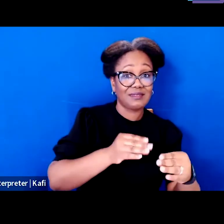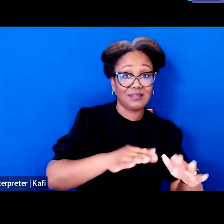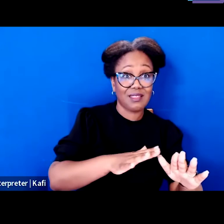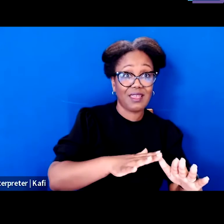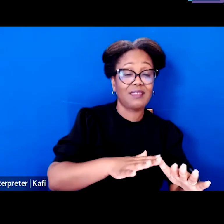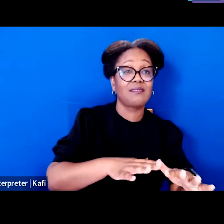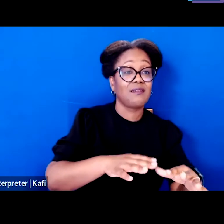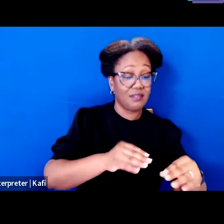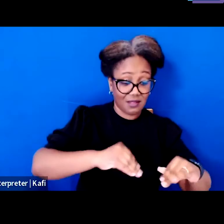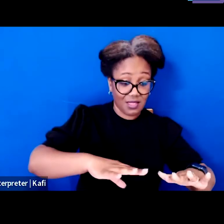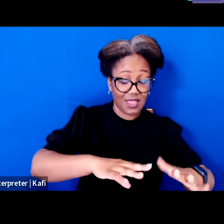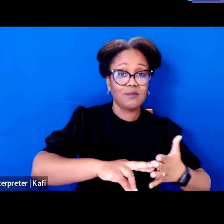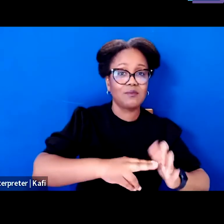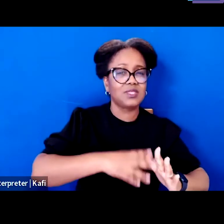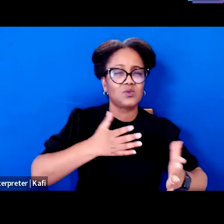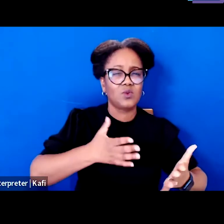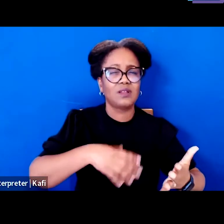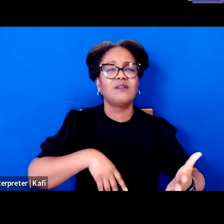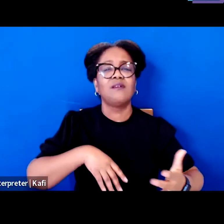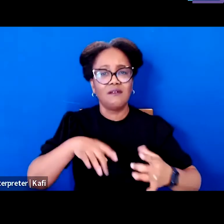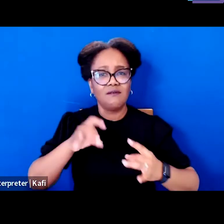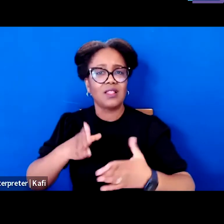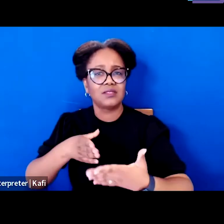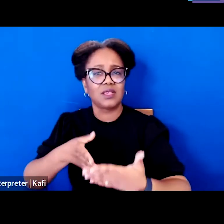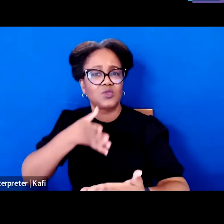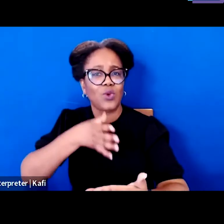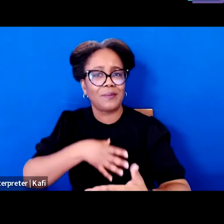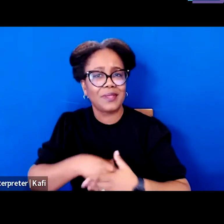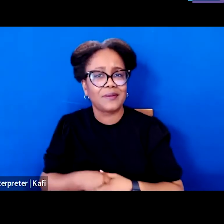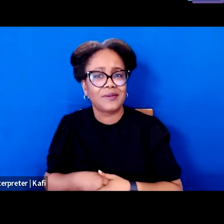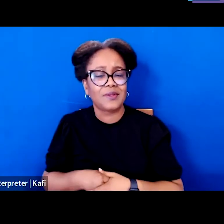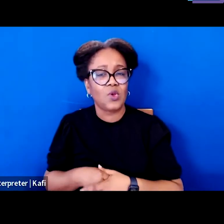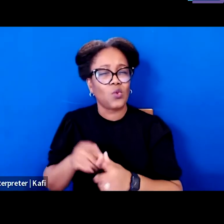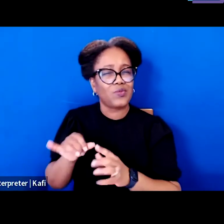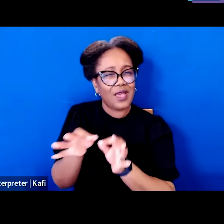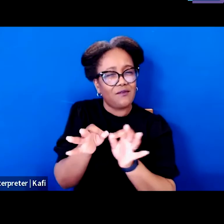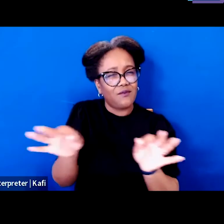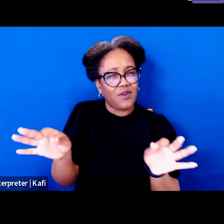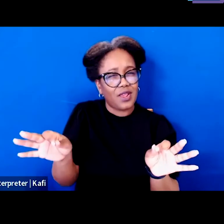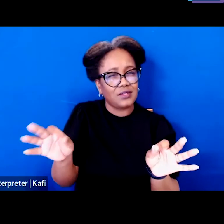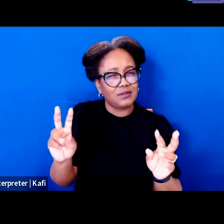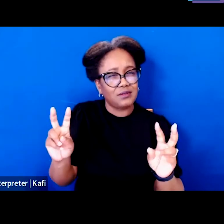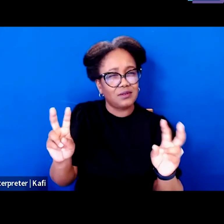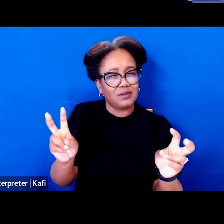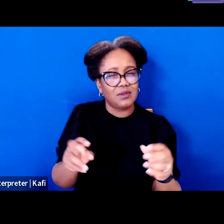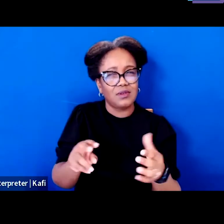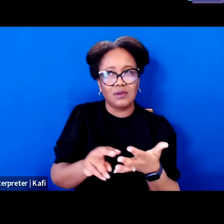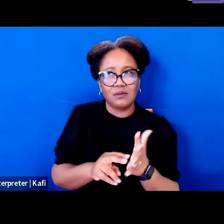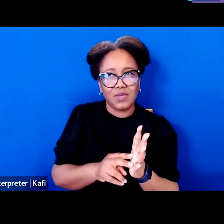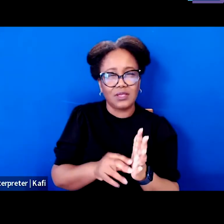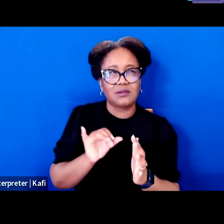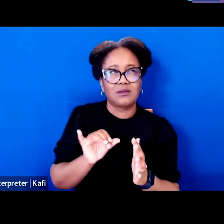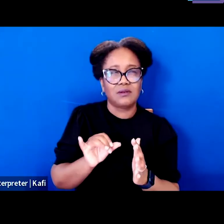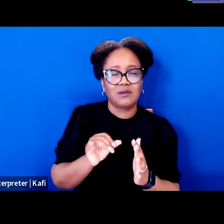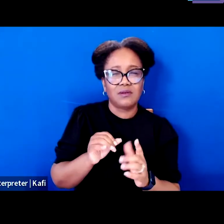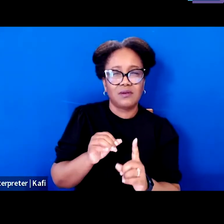not surprise anybody that when we heard earlier about the amounts of violence against Indigenous women, Canada has